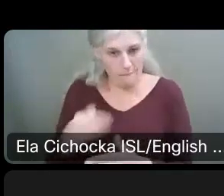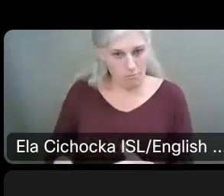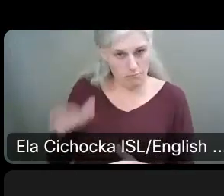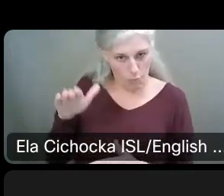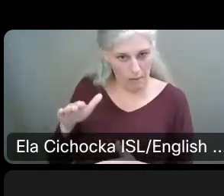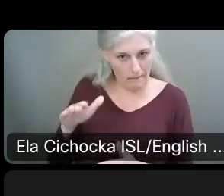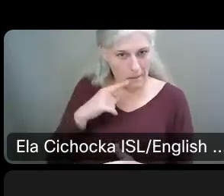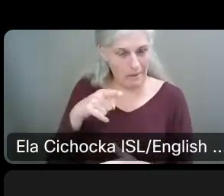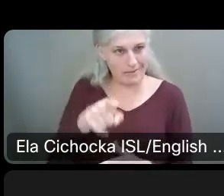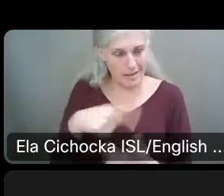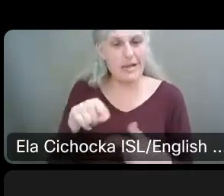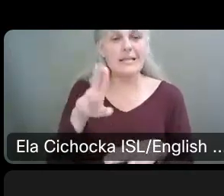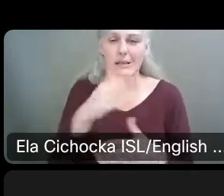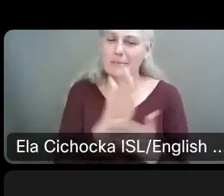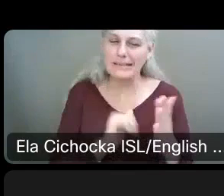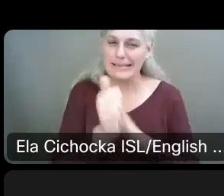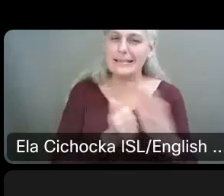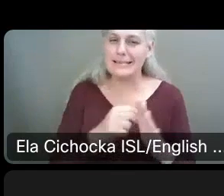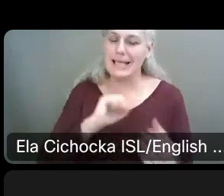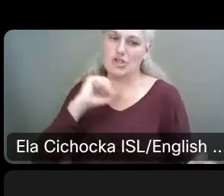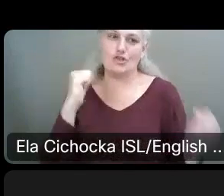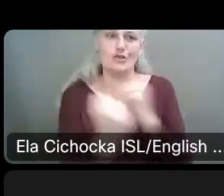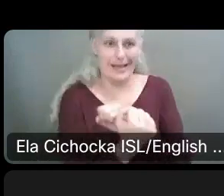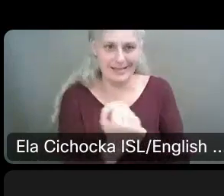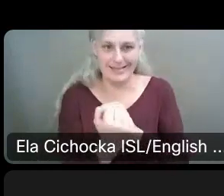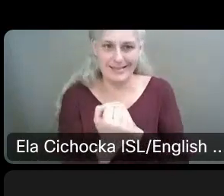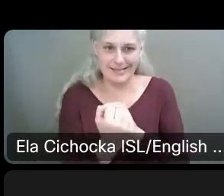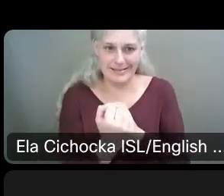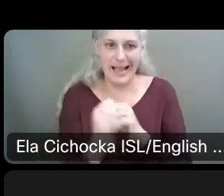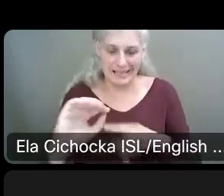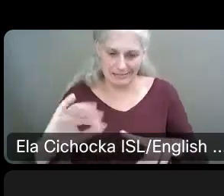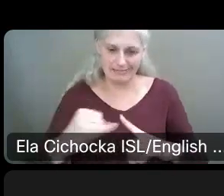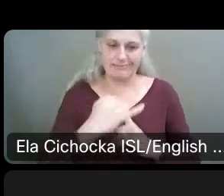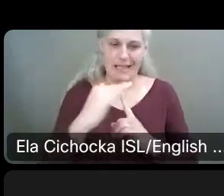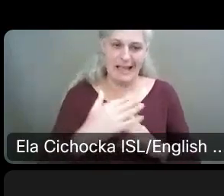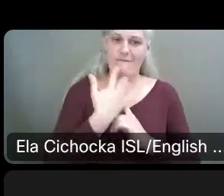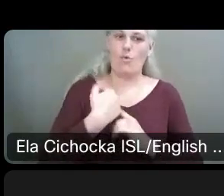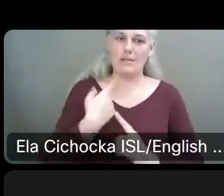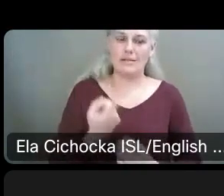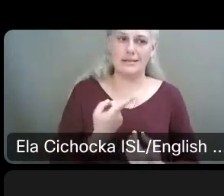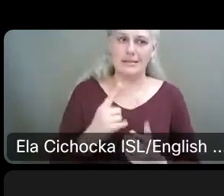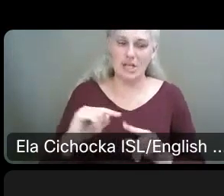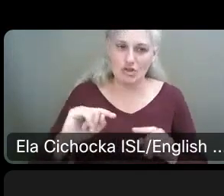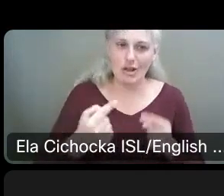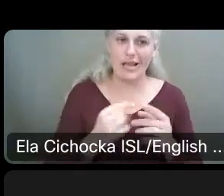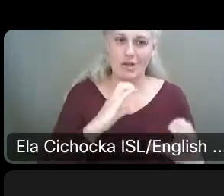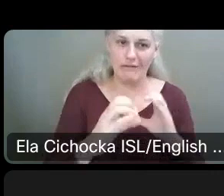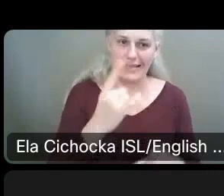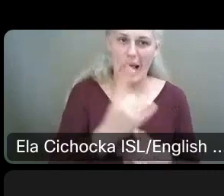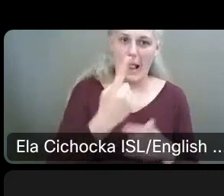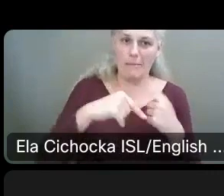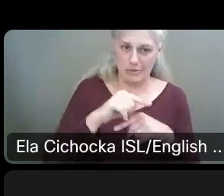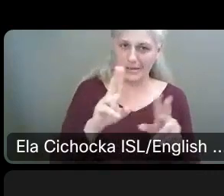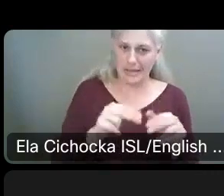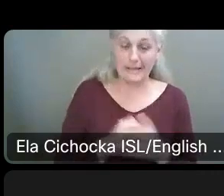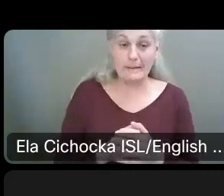that make massive, massive difference to these really challenging, difficult and emotional conversations. And